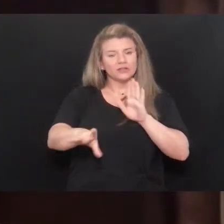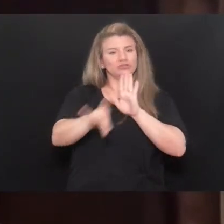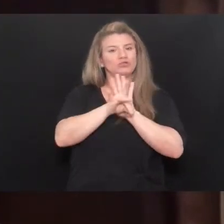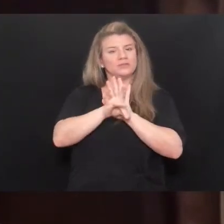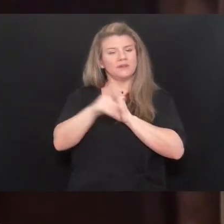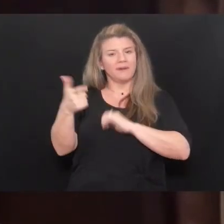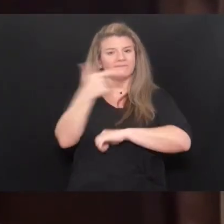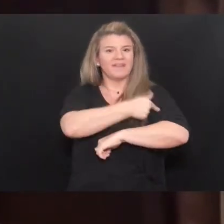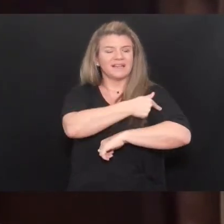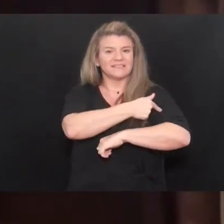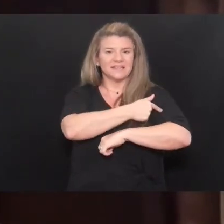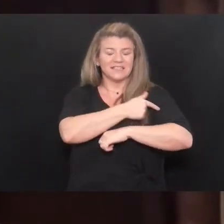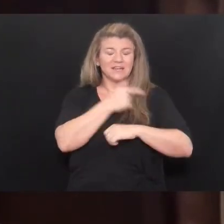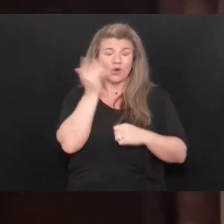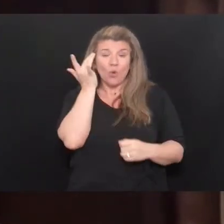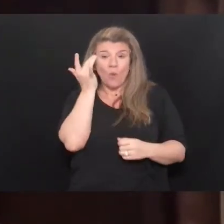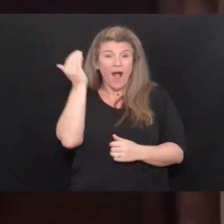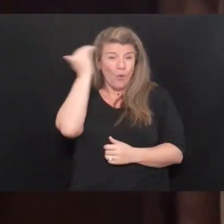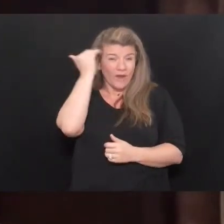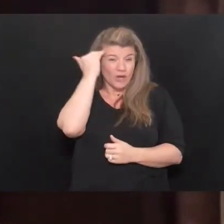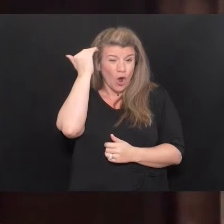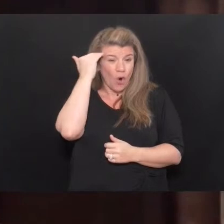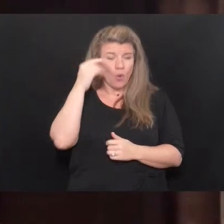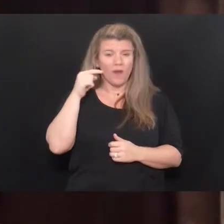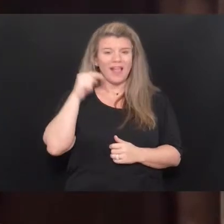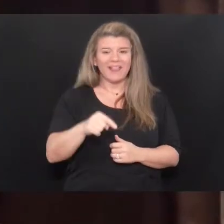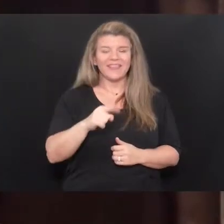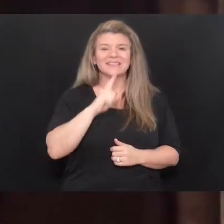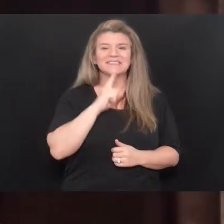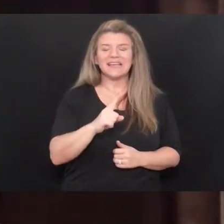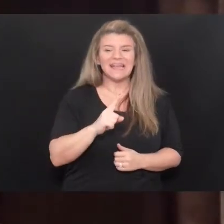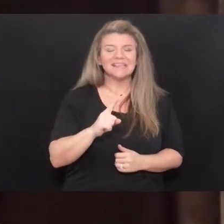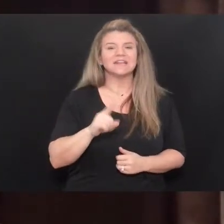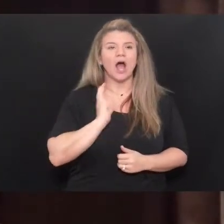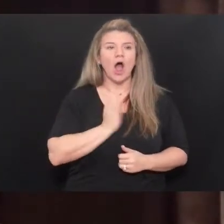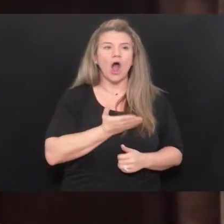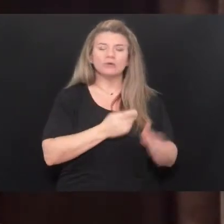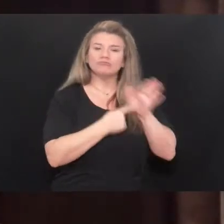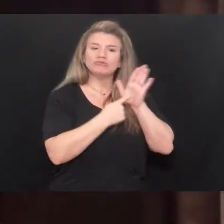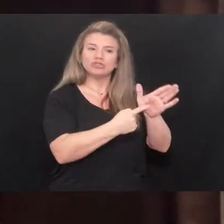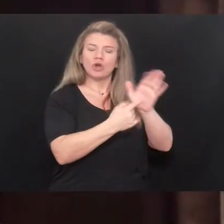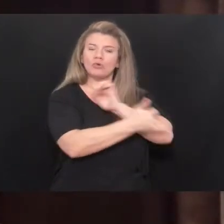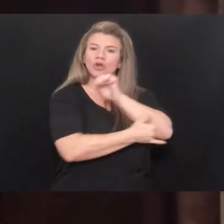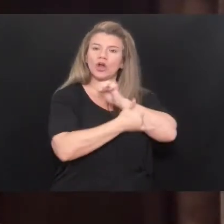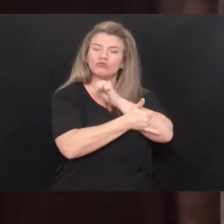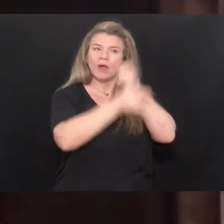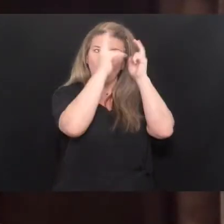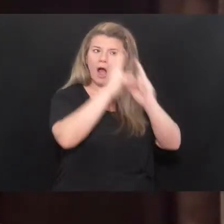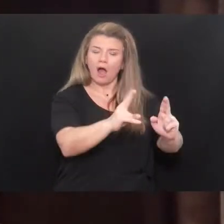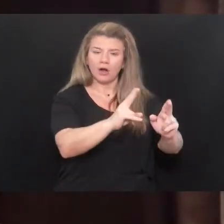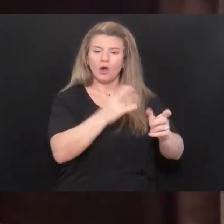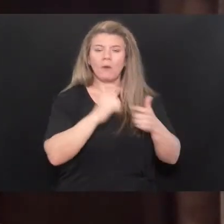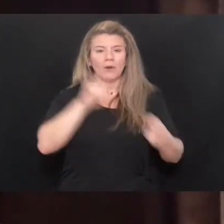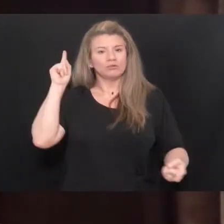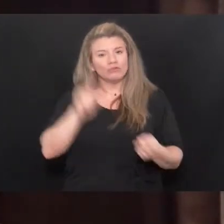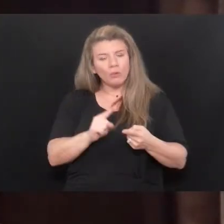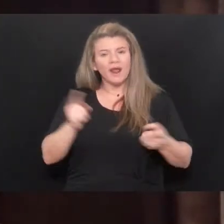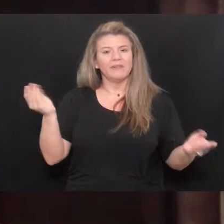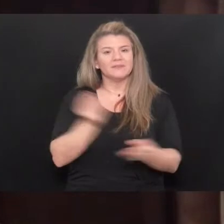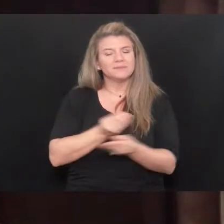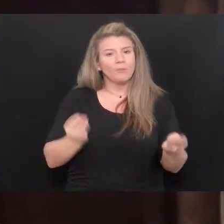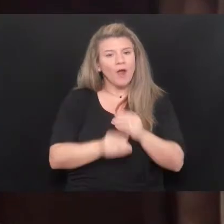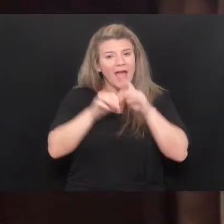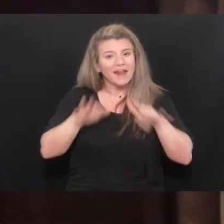because we do feel like not only is this patriotism to our country to slow down the spread of this virus in our country,